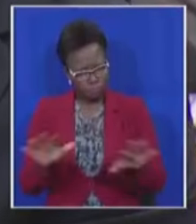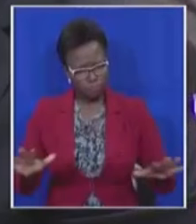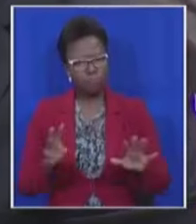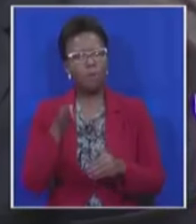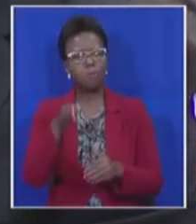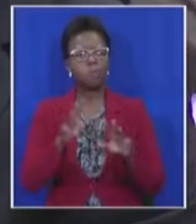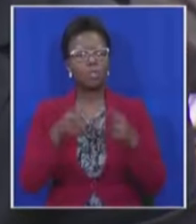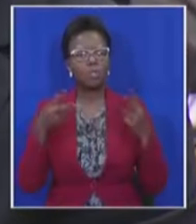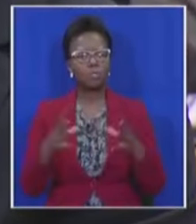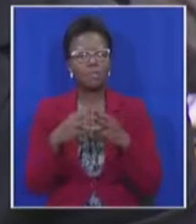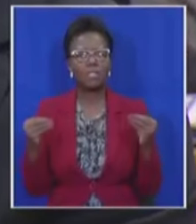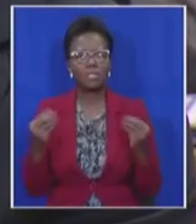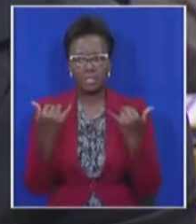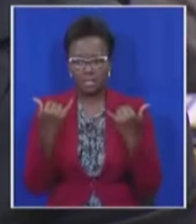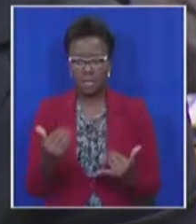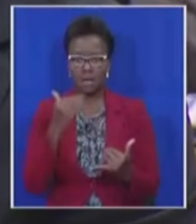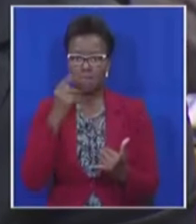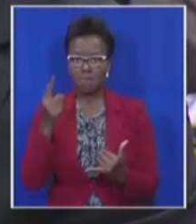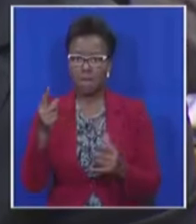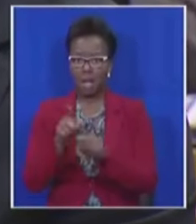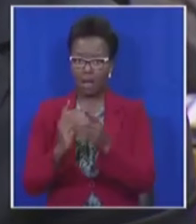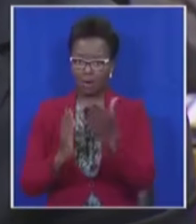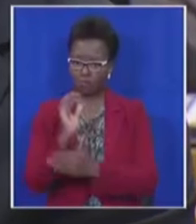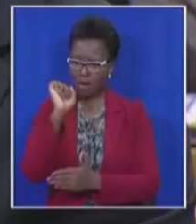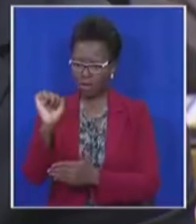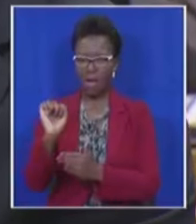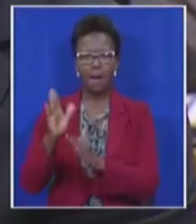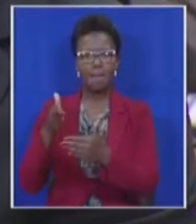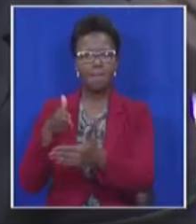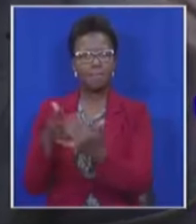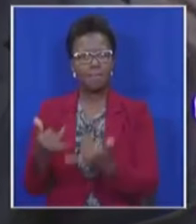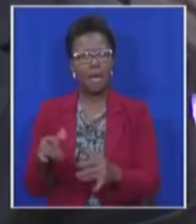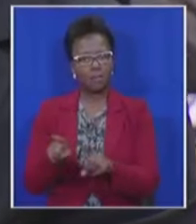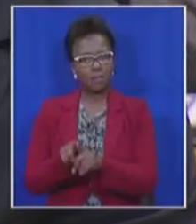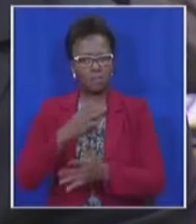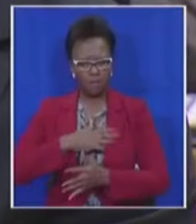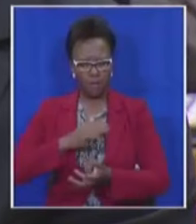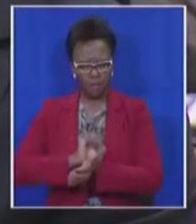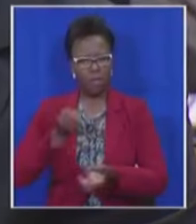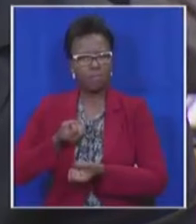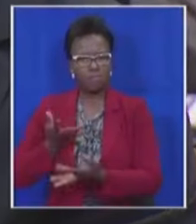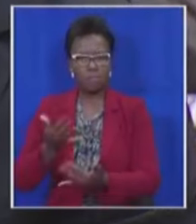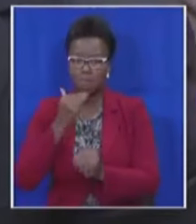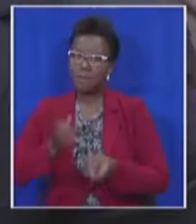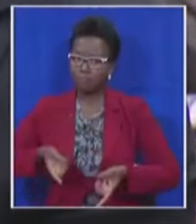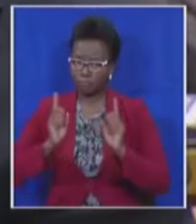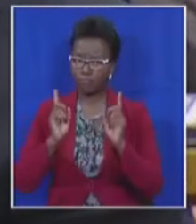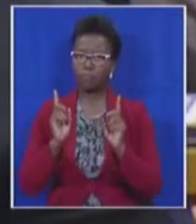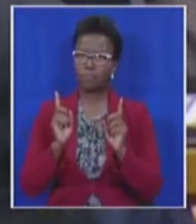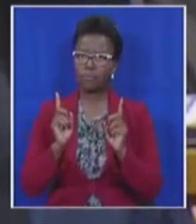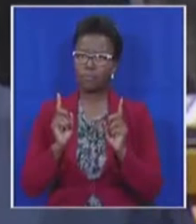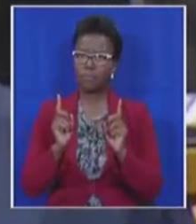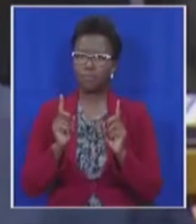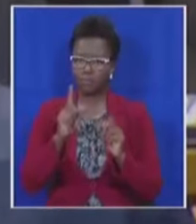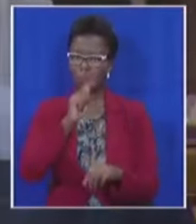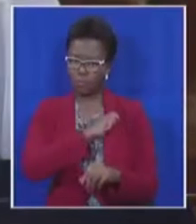domain. Honourable and Member. I think that you're restricting a member's right to debate and freedom of speech in this All House, right. And you're treading on very dangerous ground. All right, Honourable as Member.